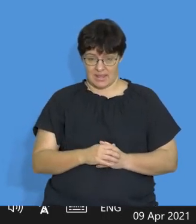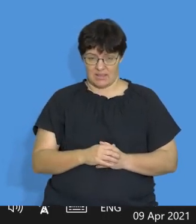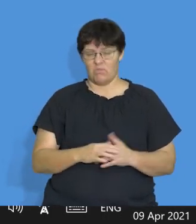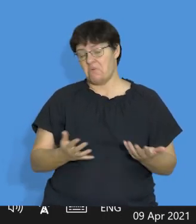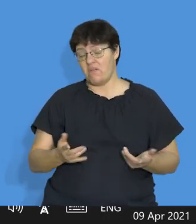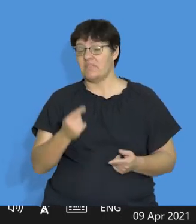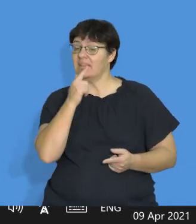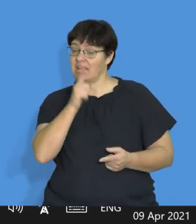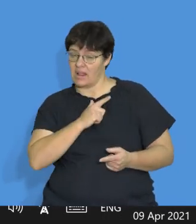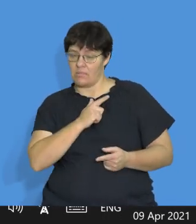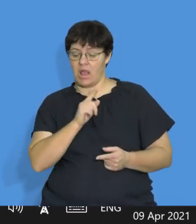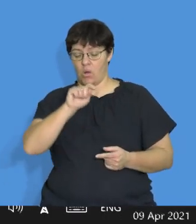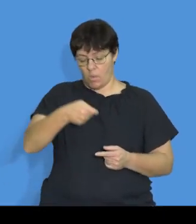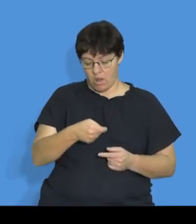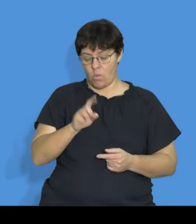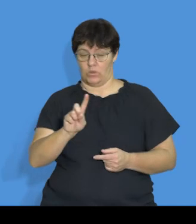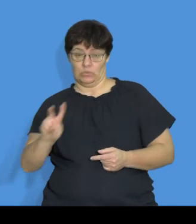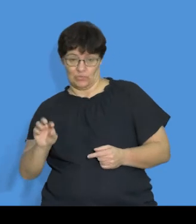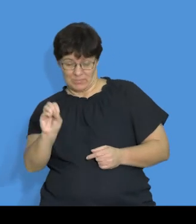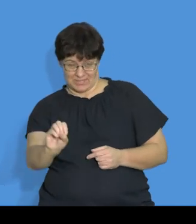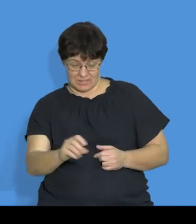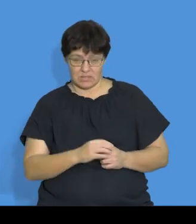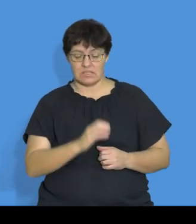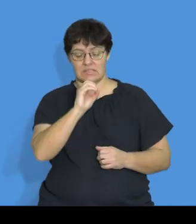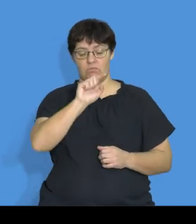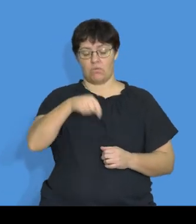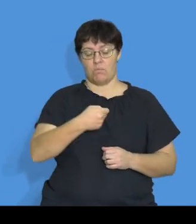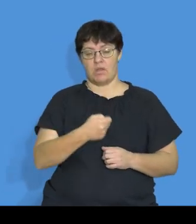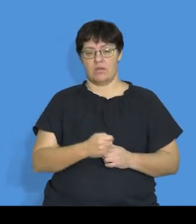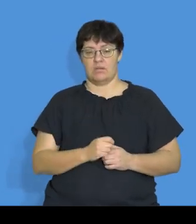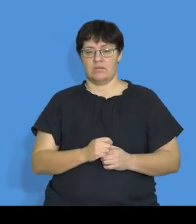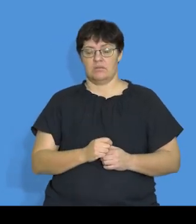or otherwise specified. So the current is